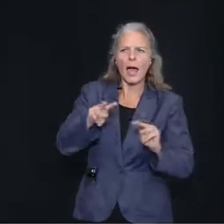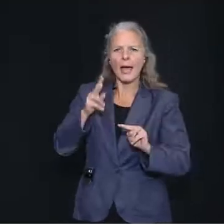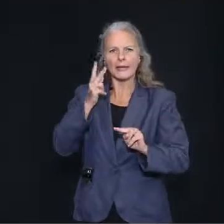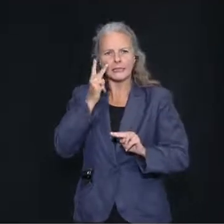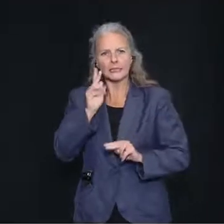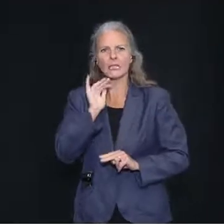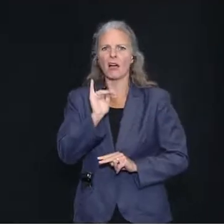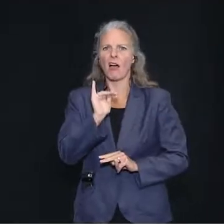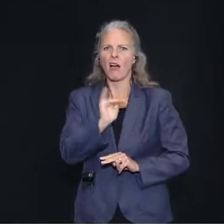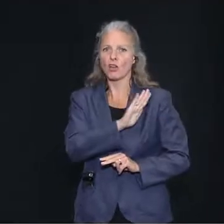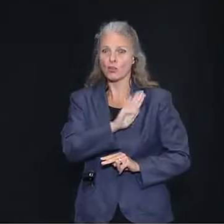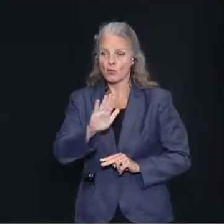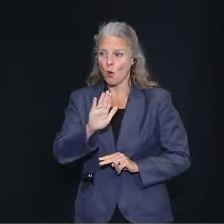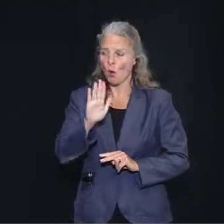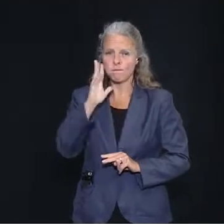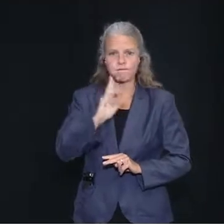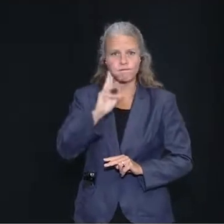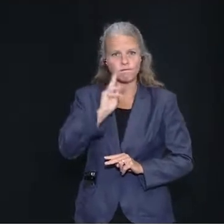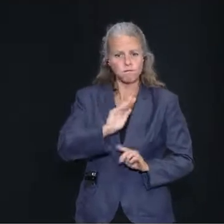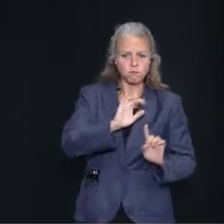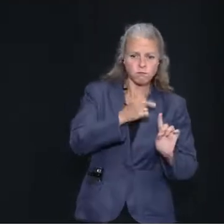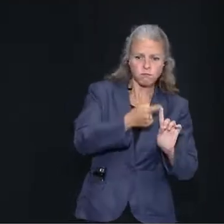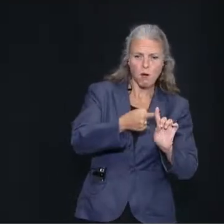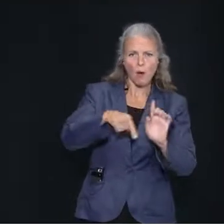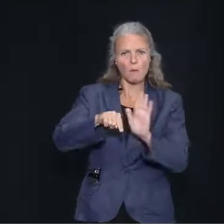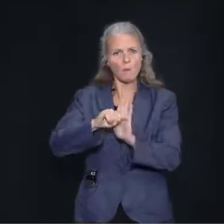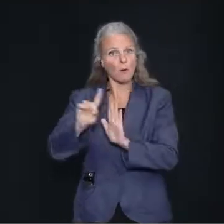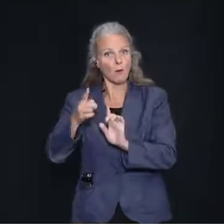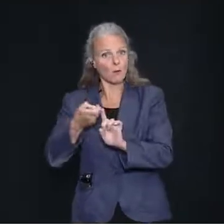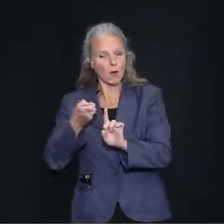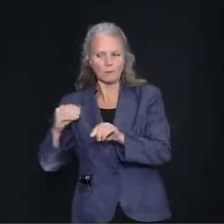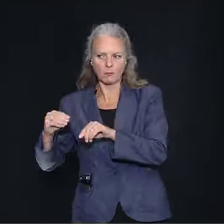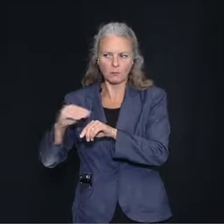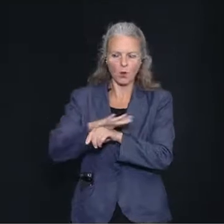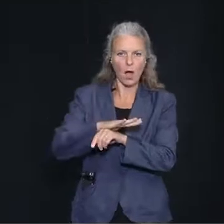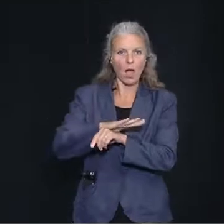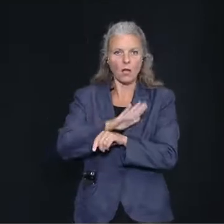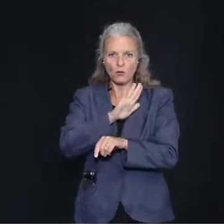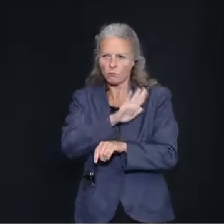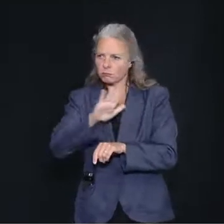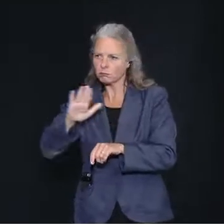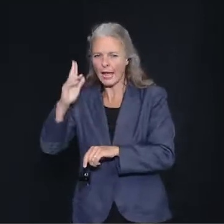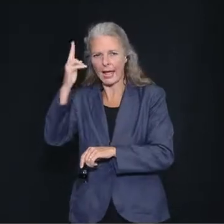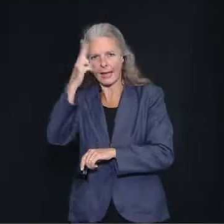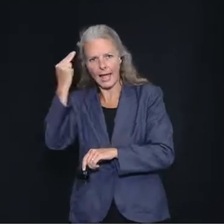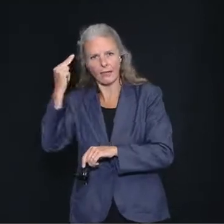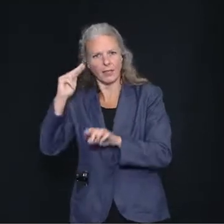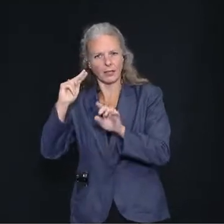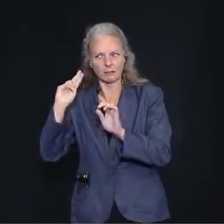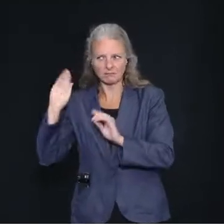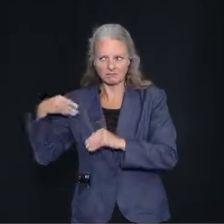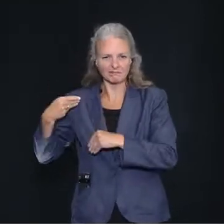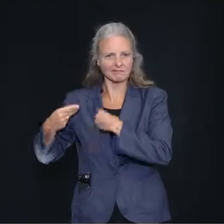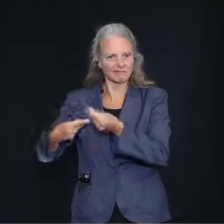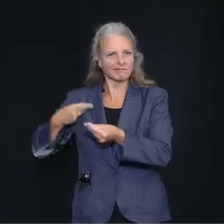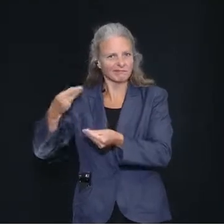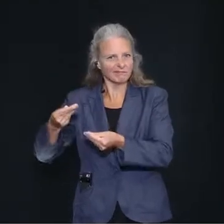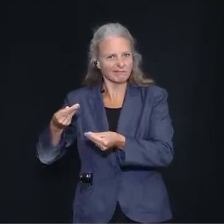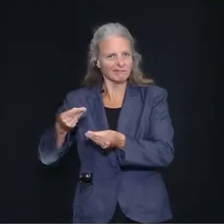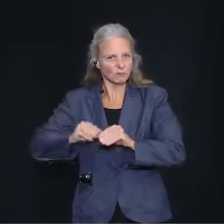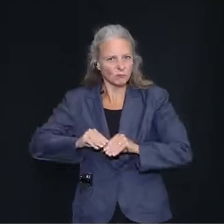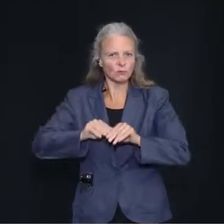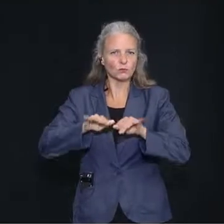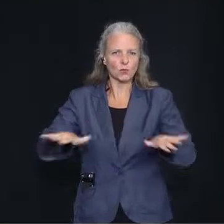bad fruit borne by members of the local Catholic family over the course of the years.